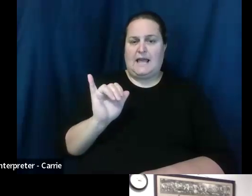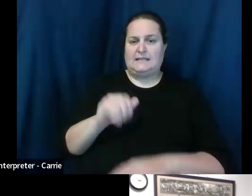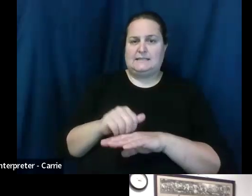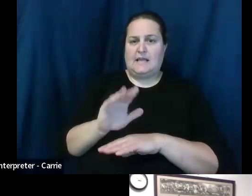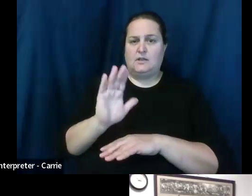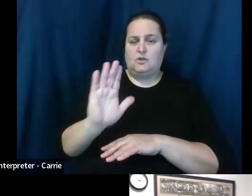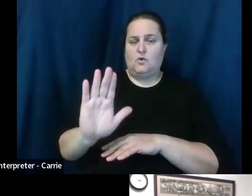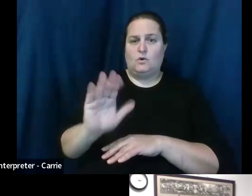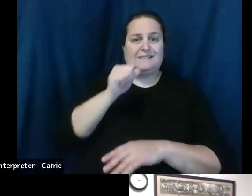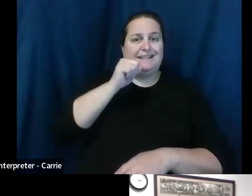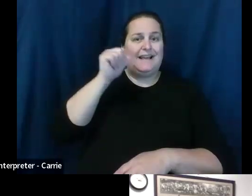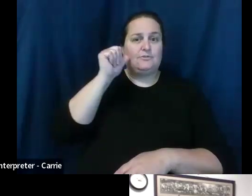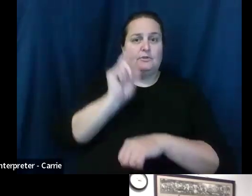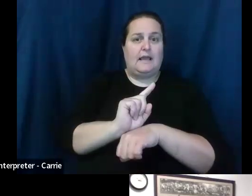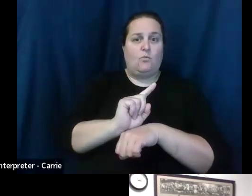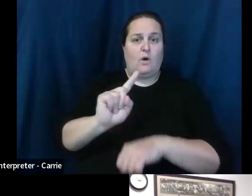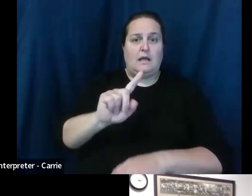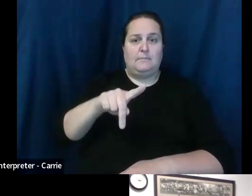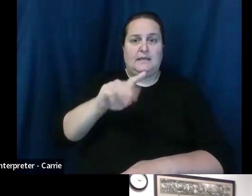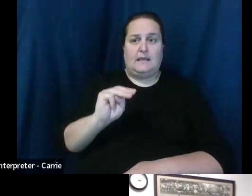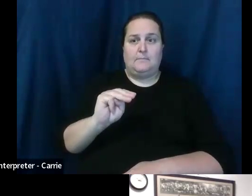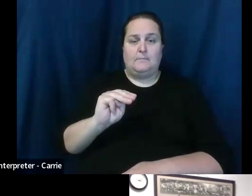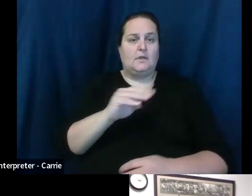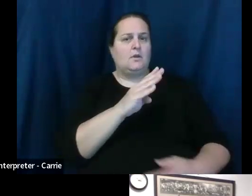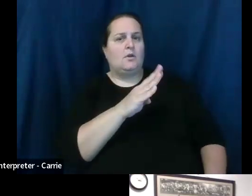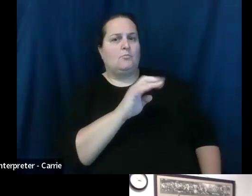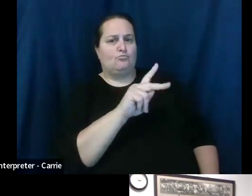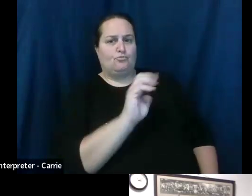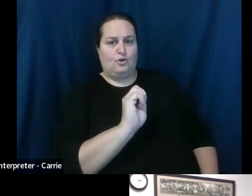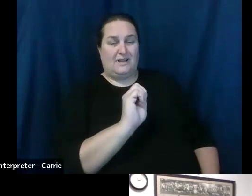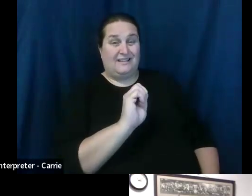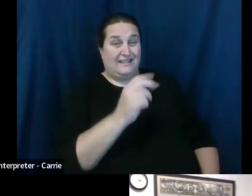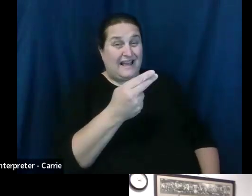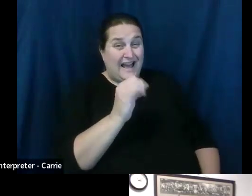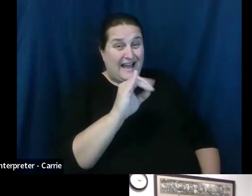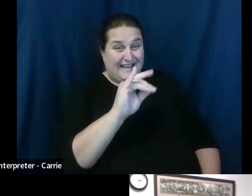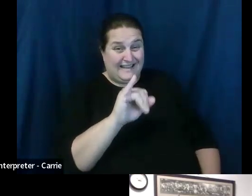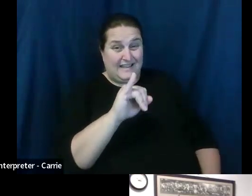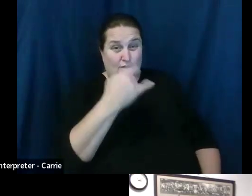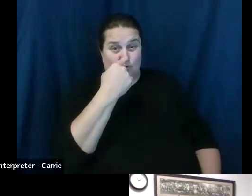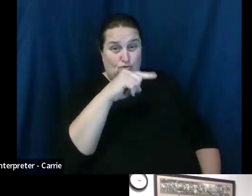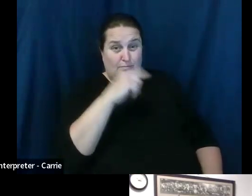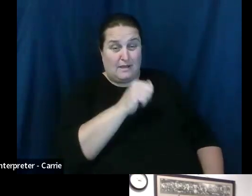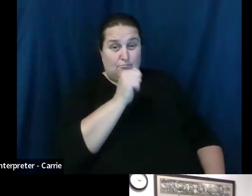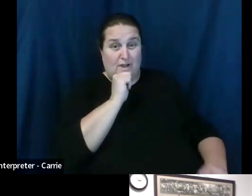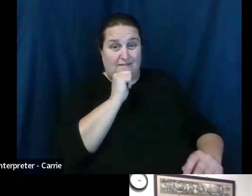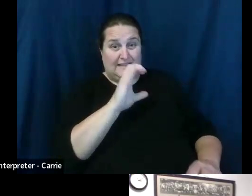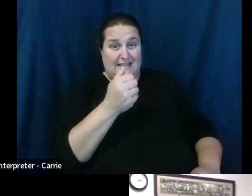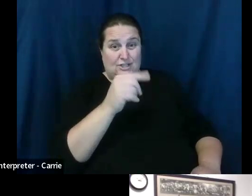1 p.m. yesterday. Heidi, are you able just to put that in the privately chat her that